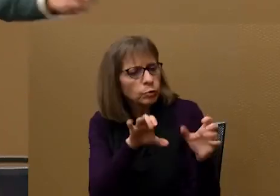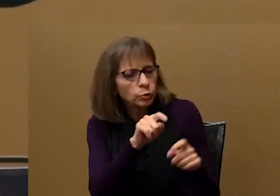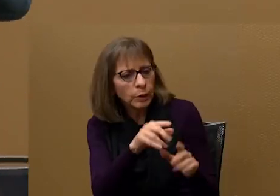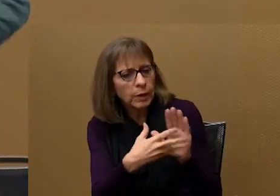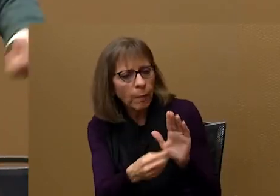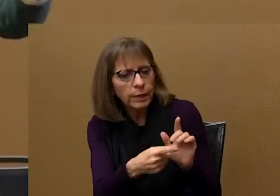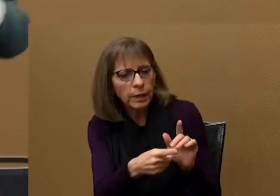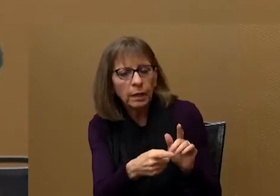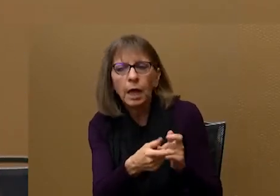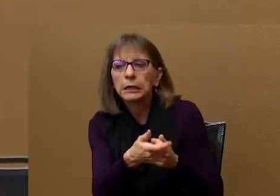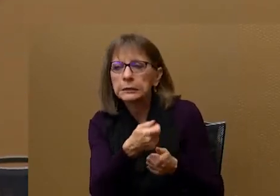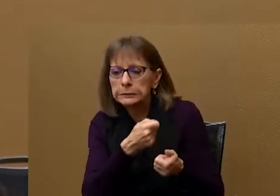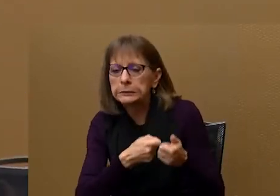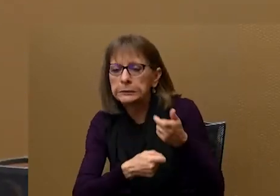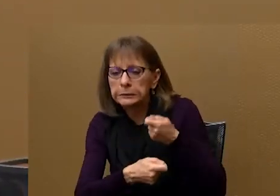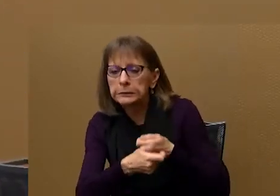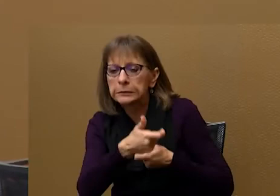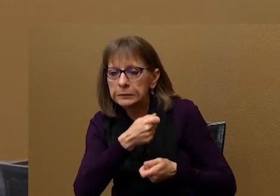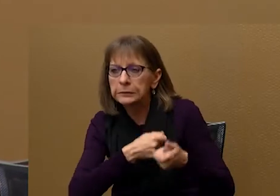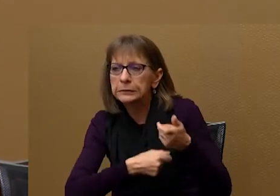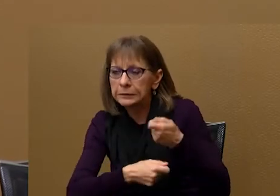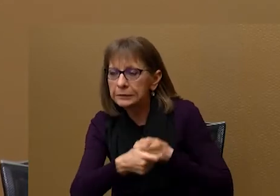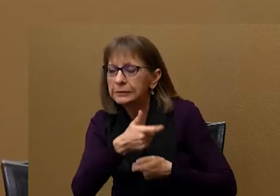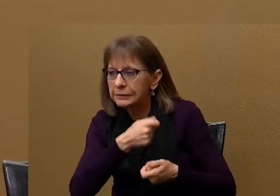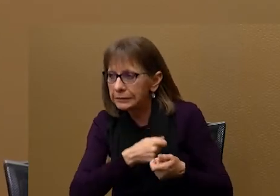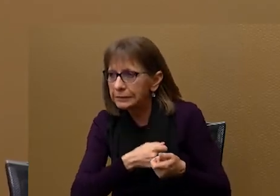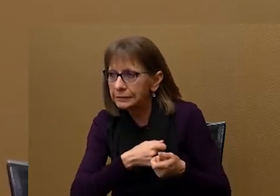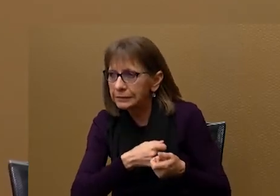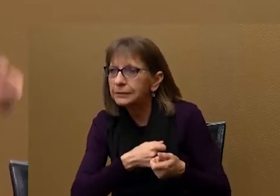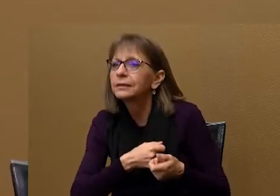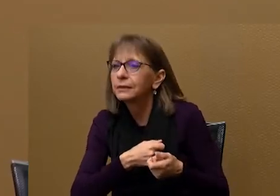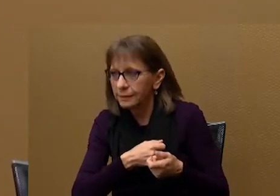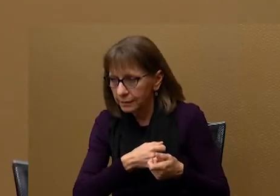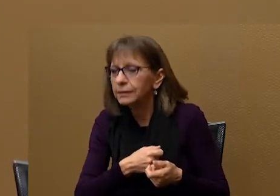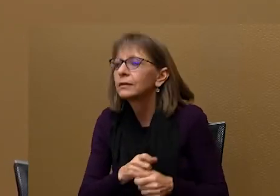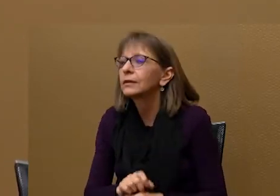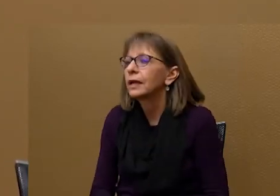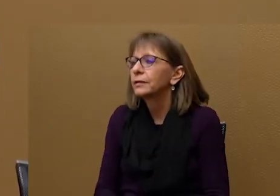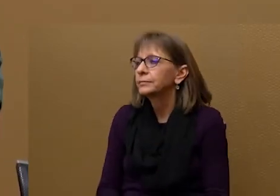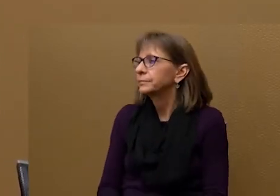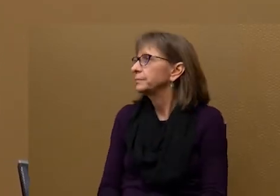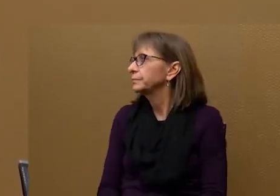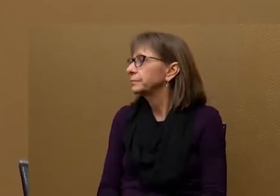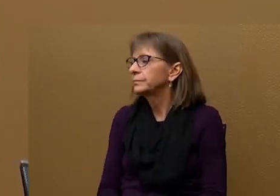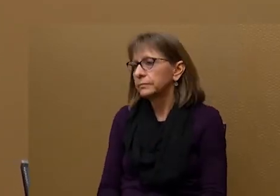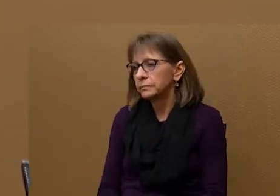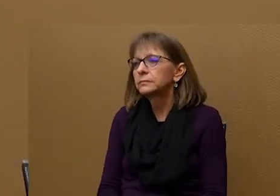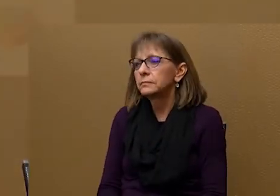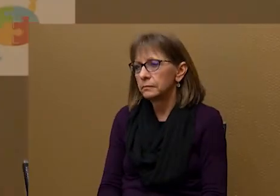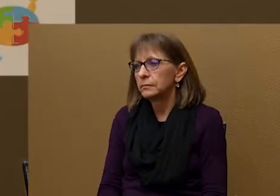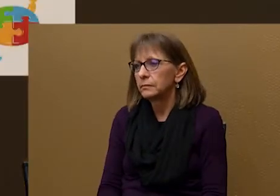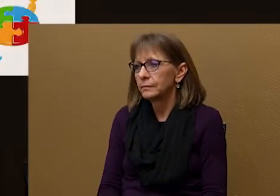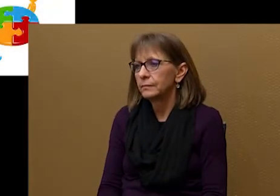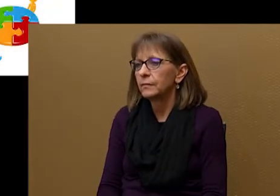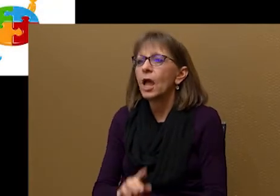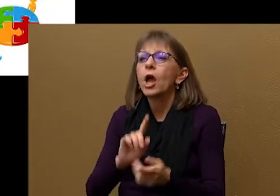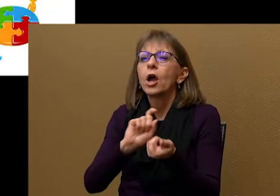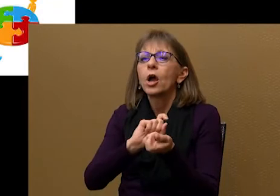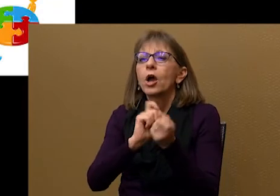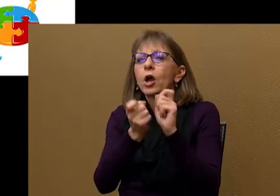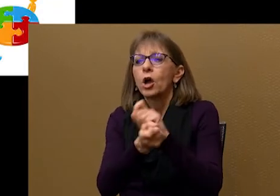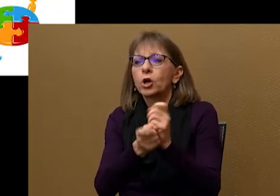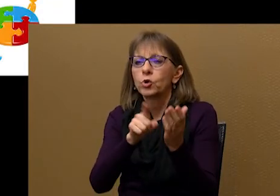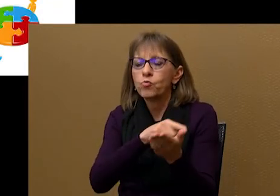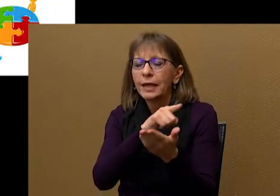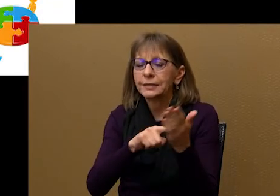And I'd pull it out of him. And then I'd say, thank you. Hold. When we're finished, I'll come to you. corrective teaching. All